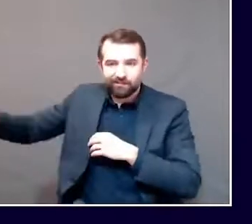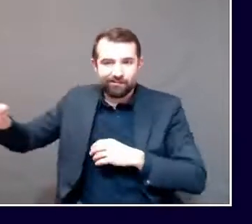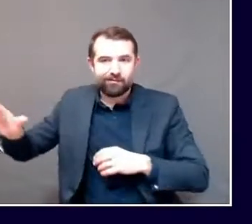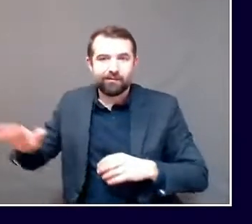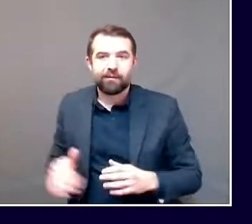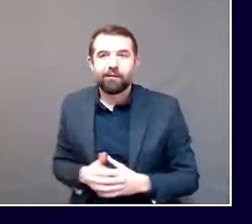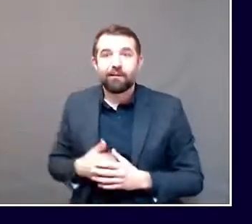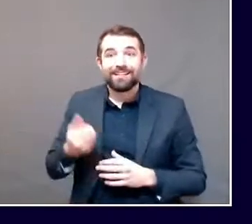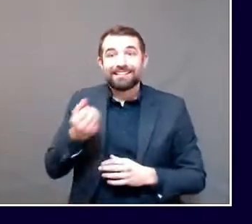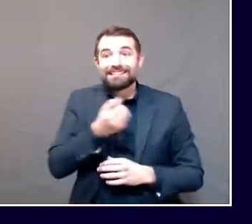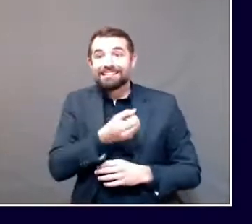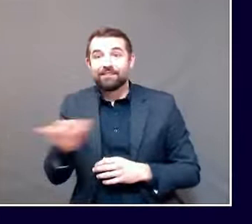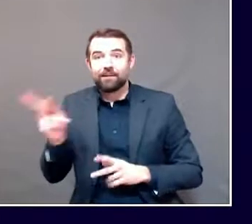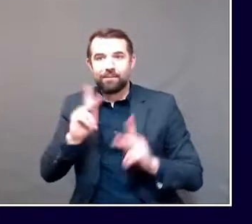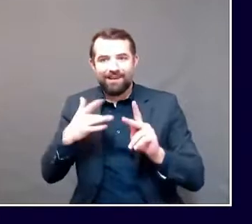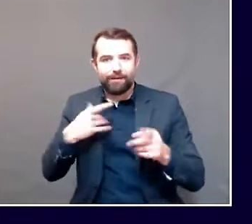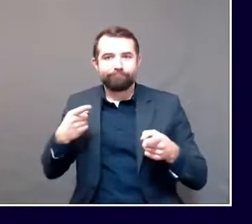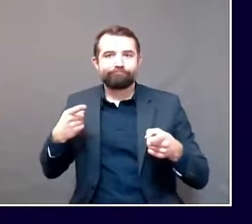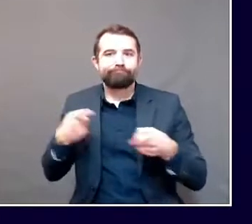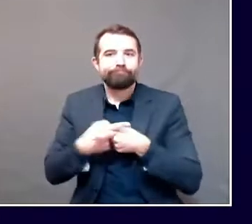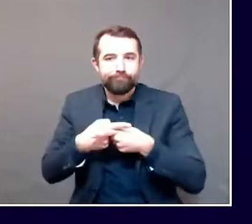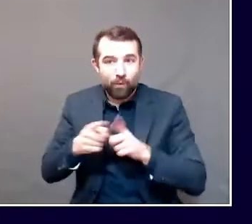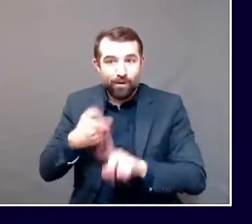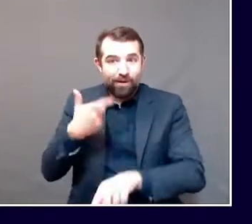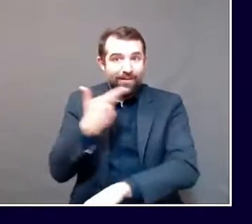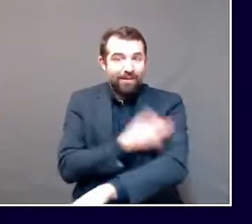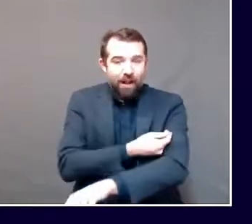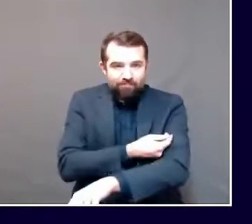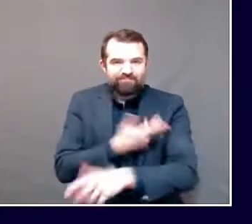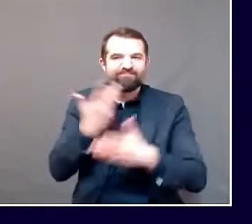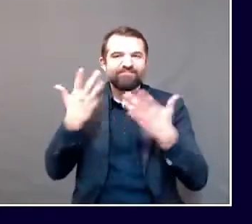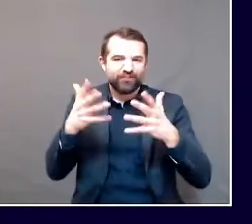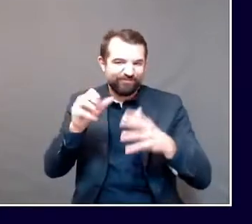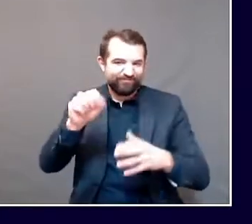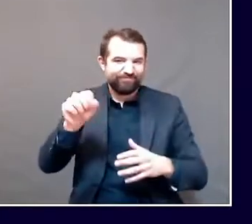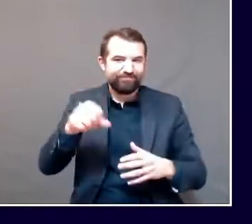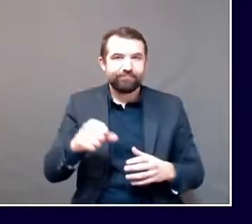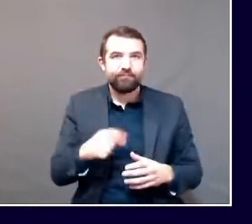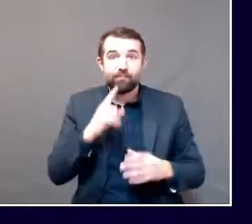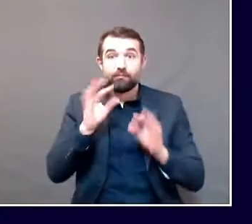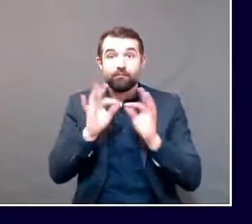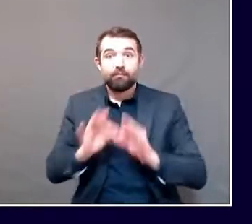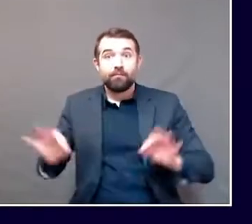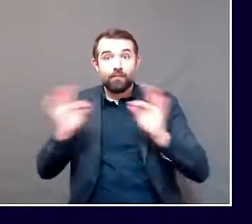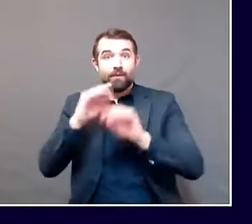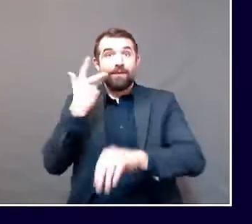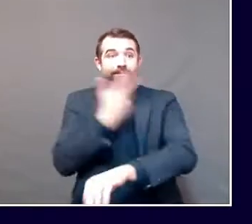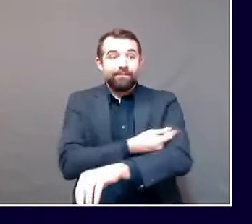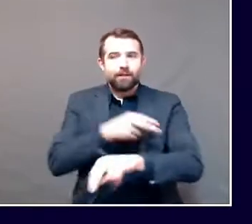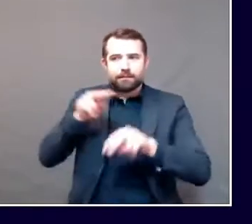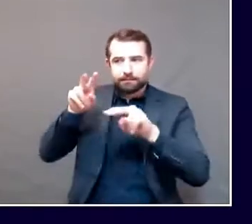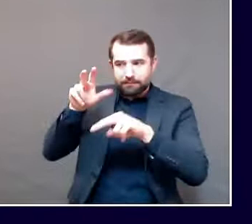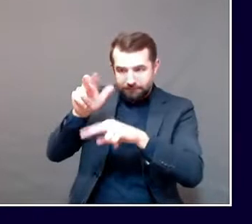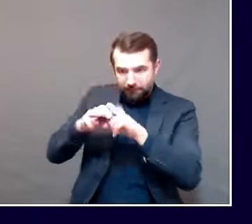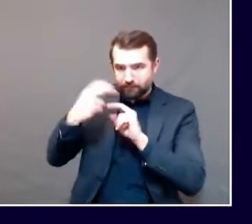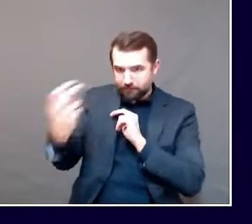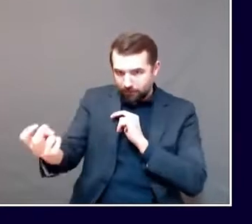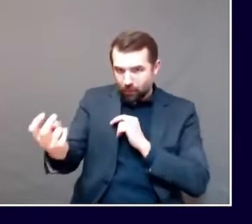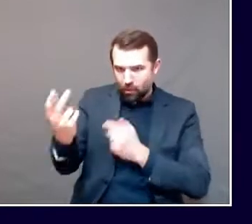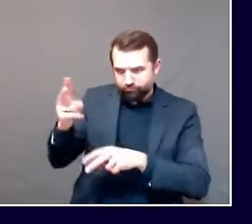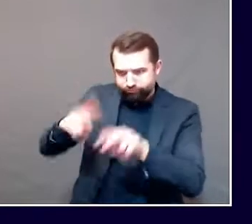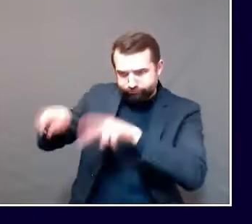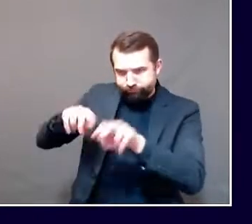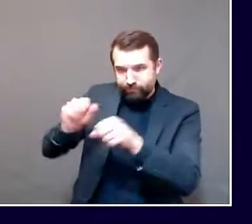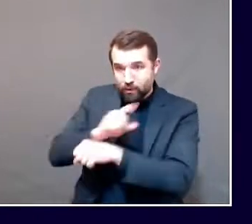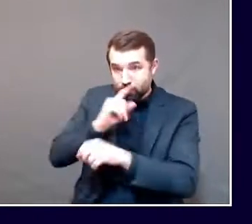to the vaccine. If we don't do this carefully, and for example, do what some other states have done, which I